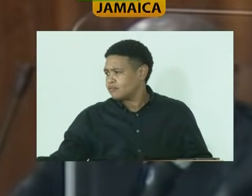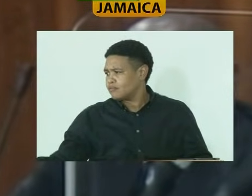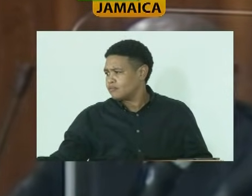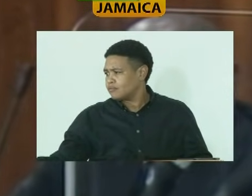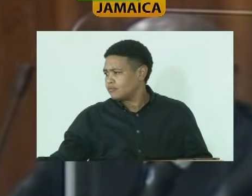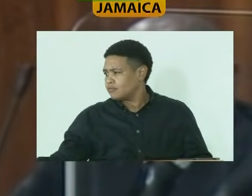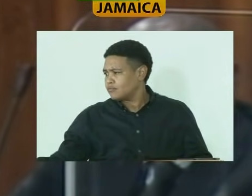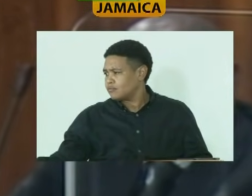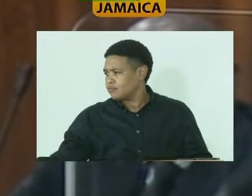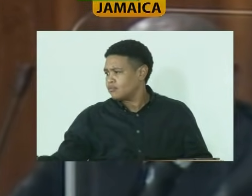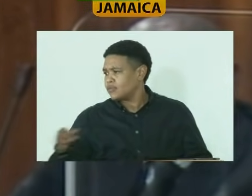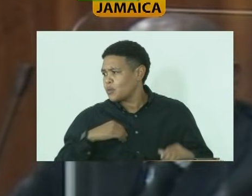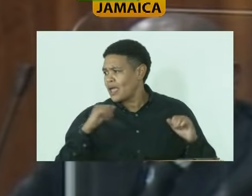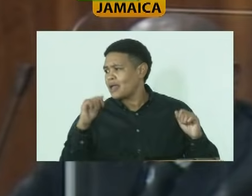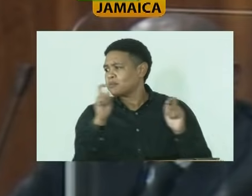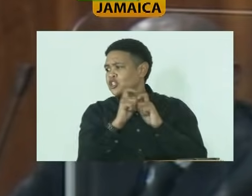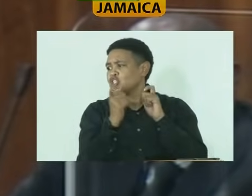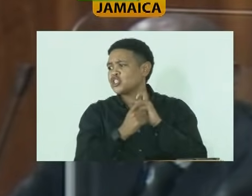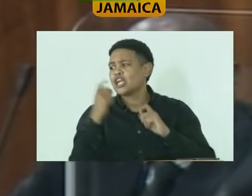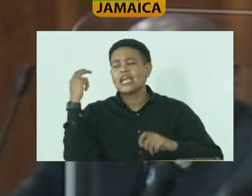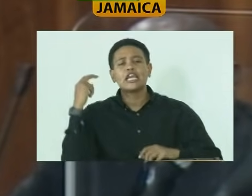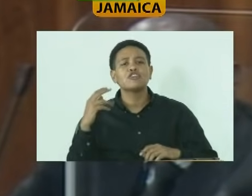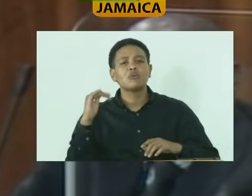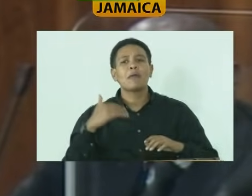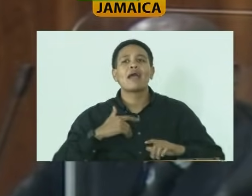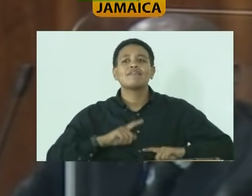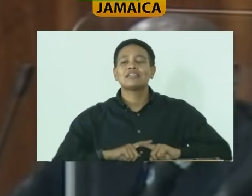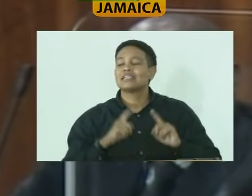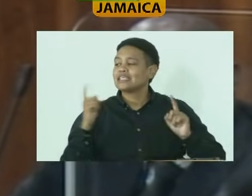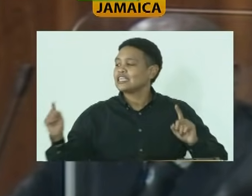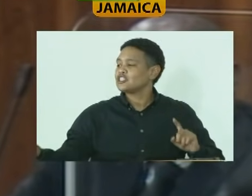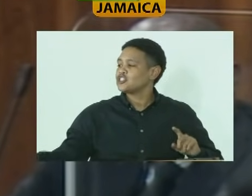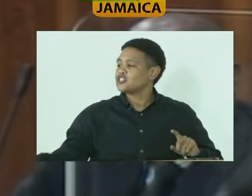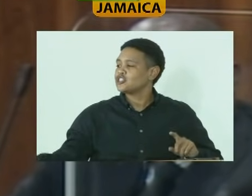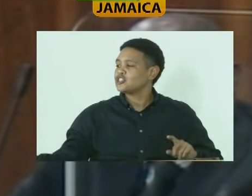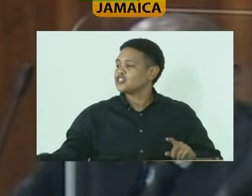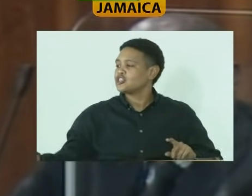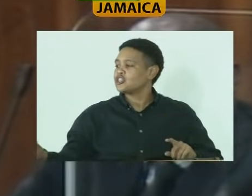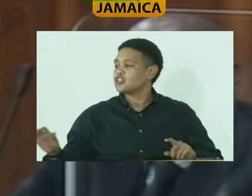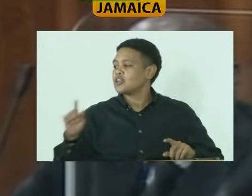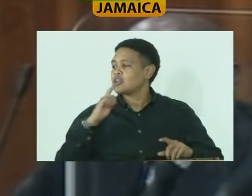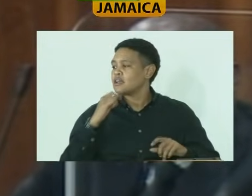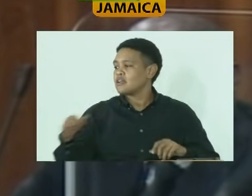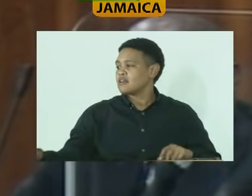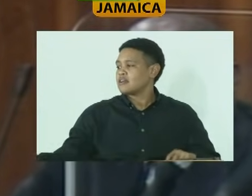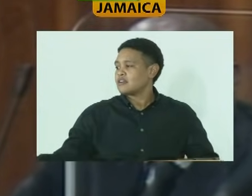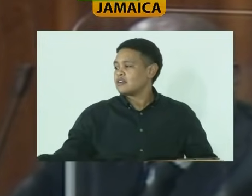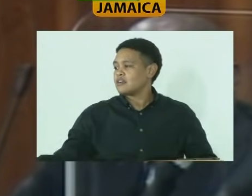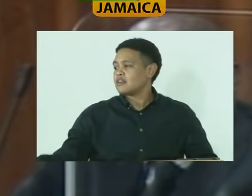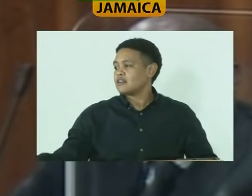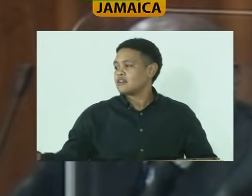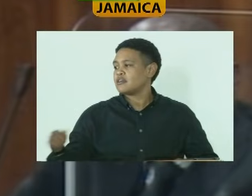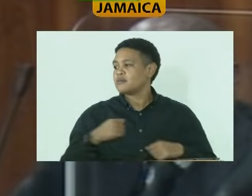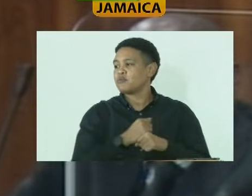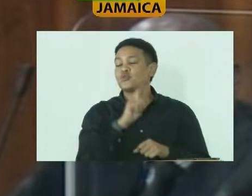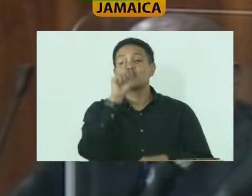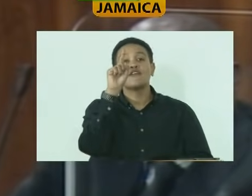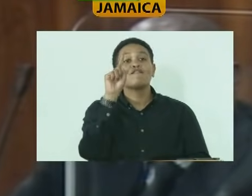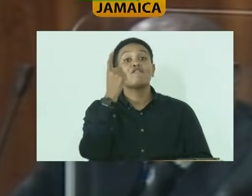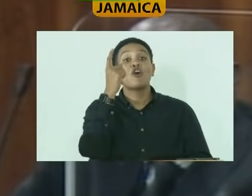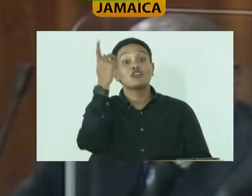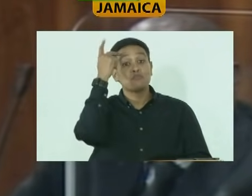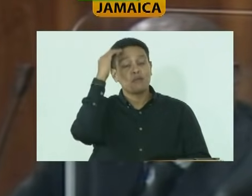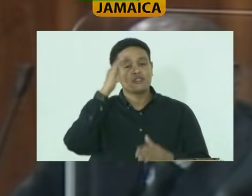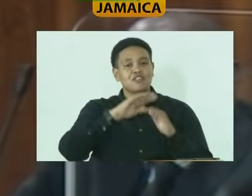Jamaican history by having the distinction of producing the very first Prime Minister of Jamaica, Sir